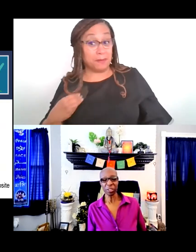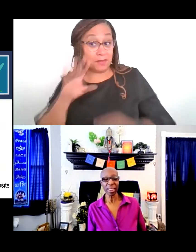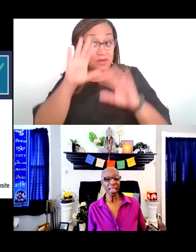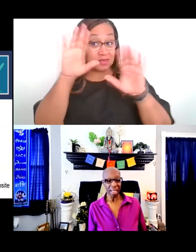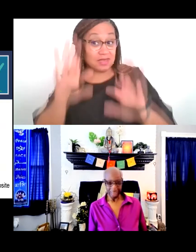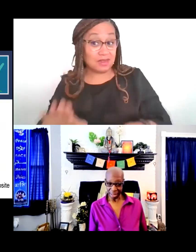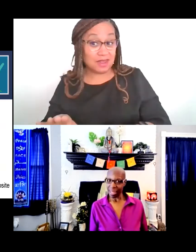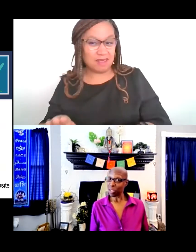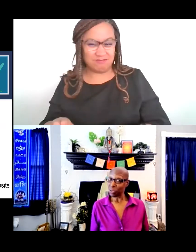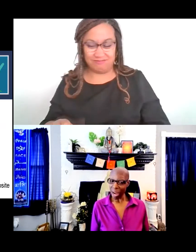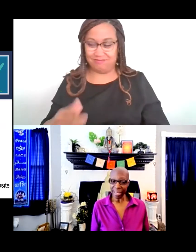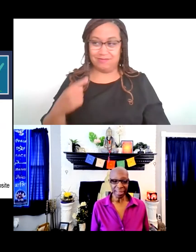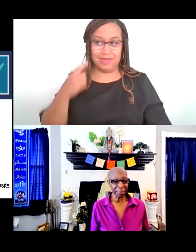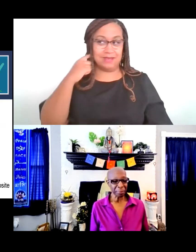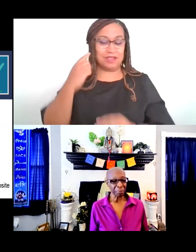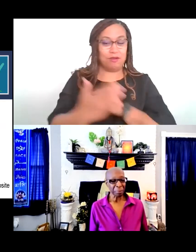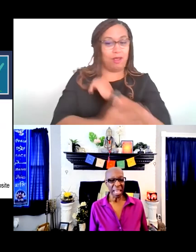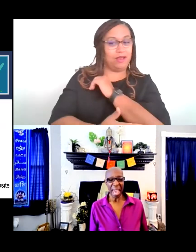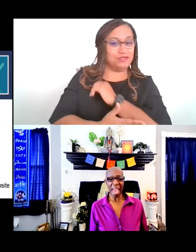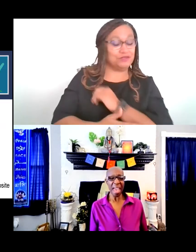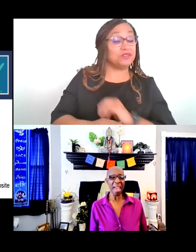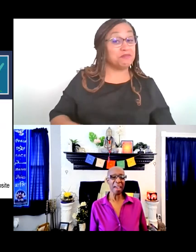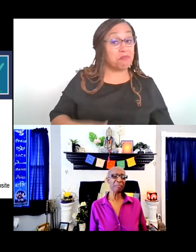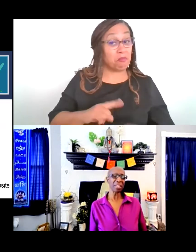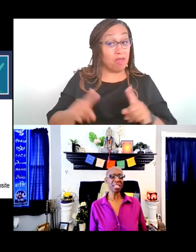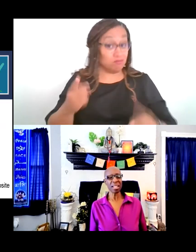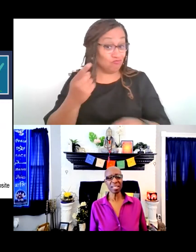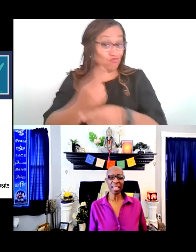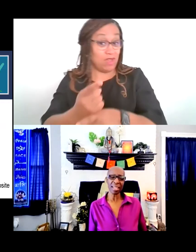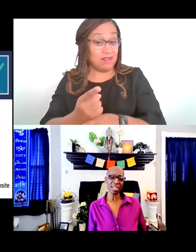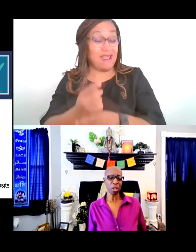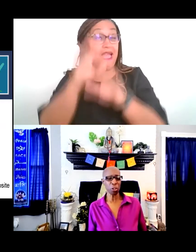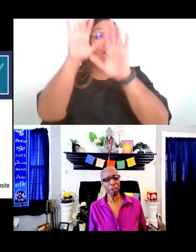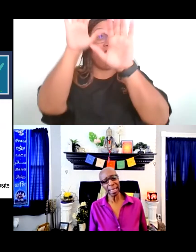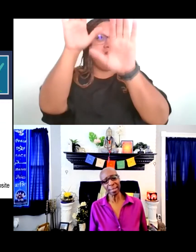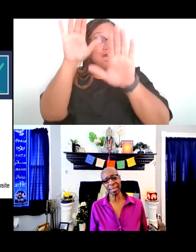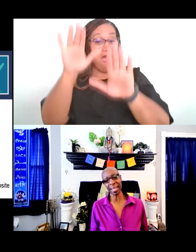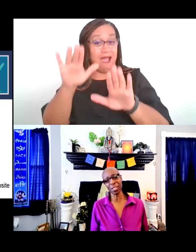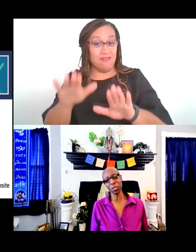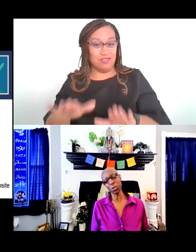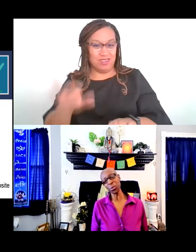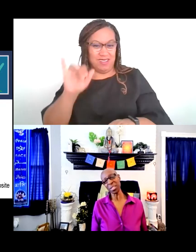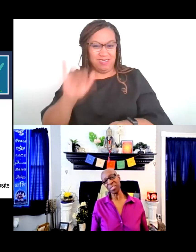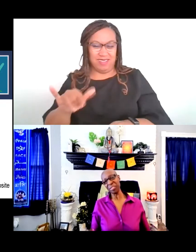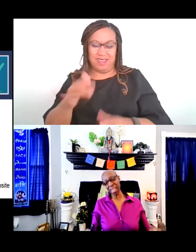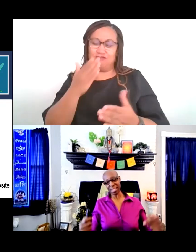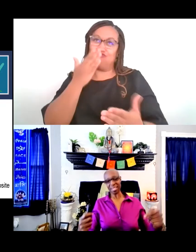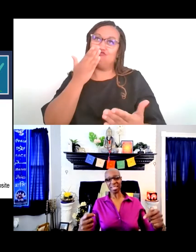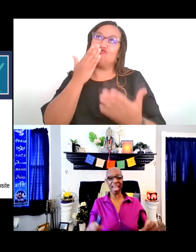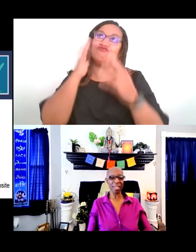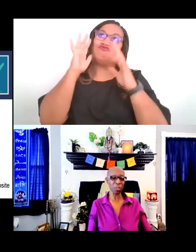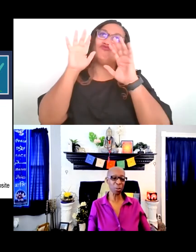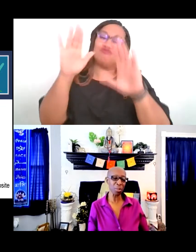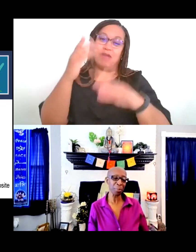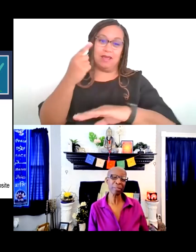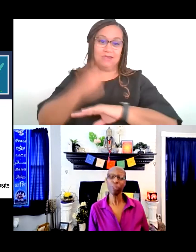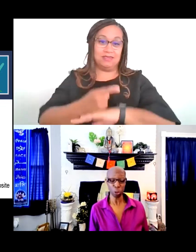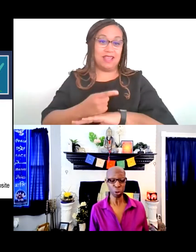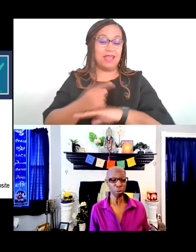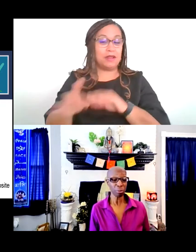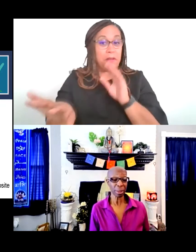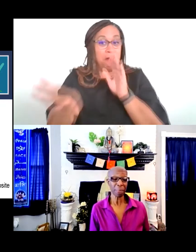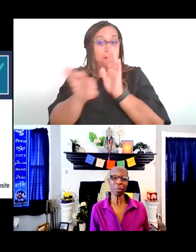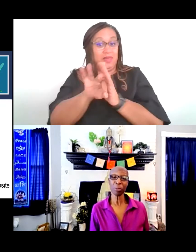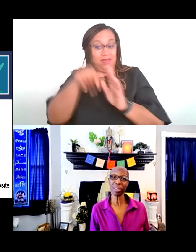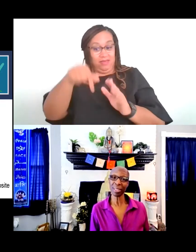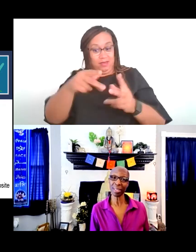little country. That's right. Every Sunday is a great day to choose this as your